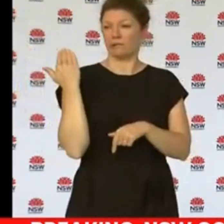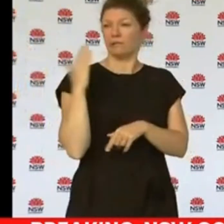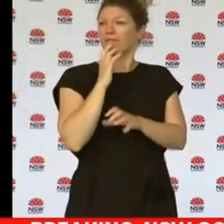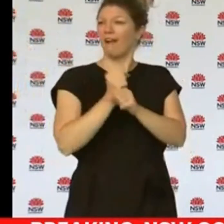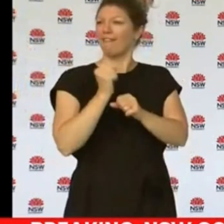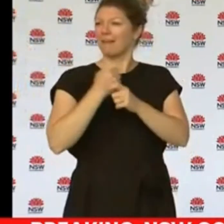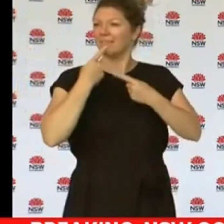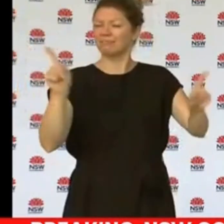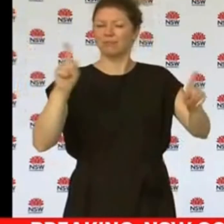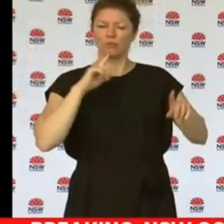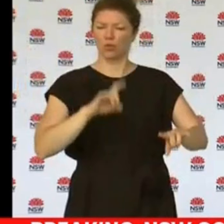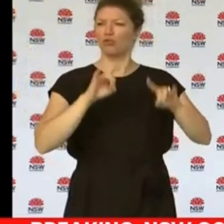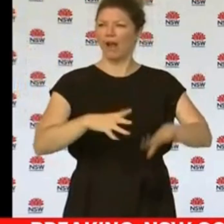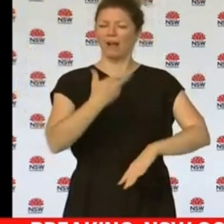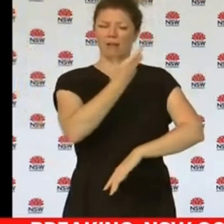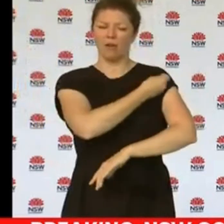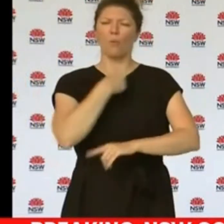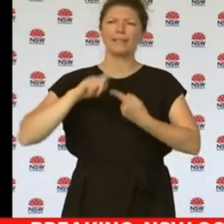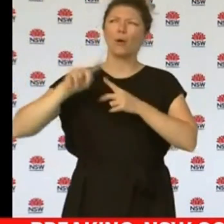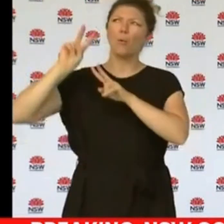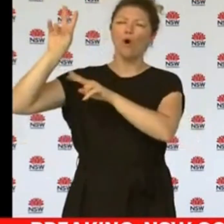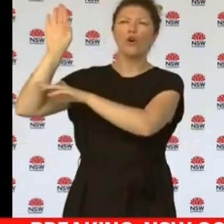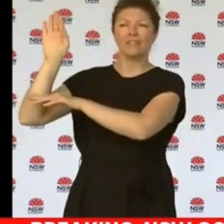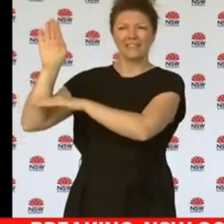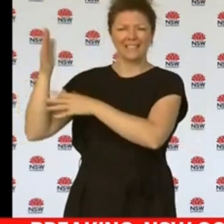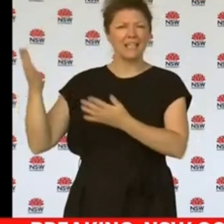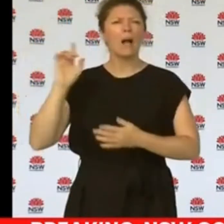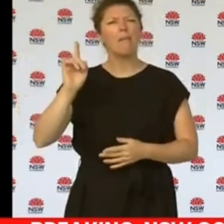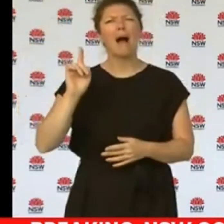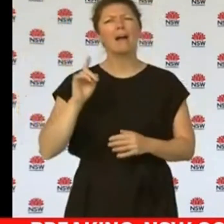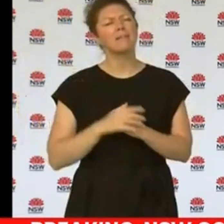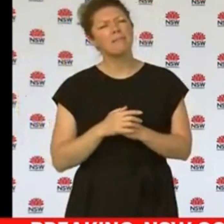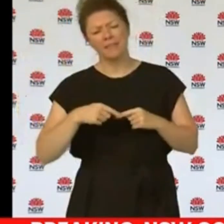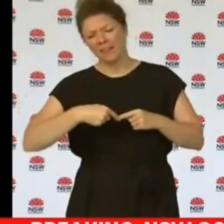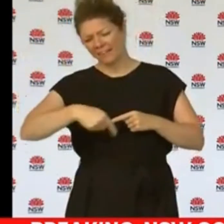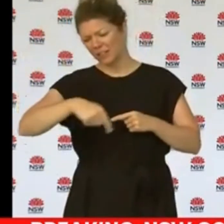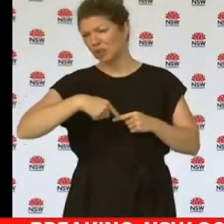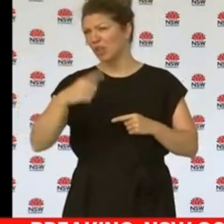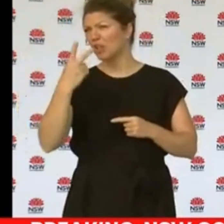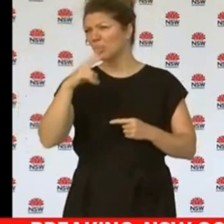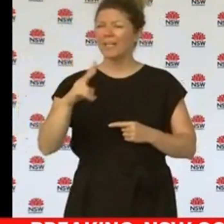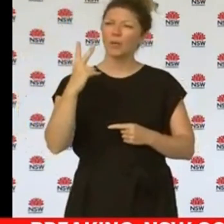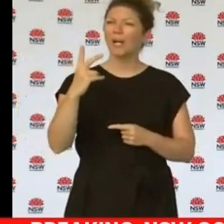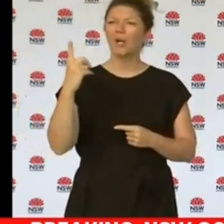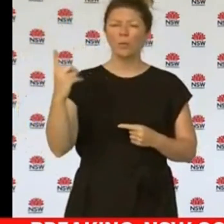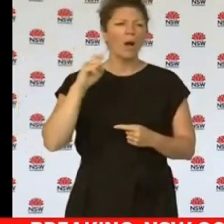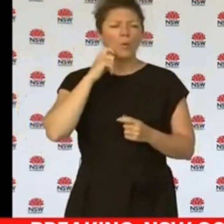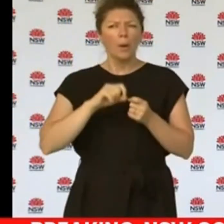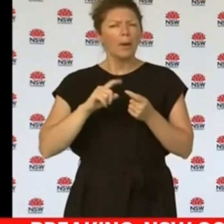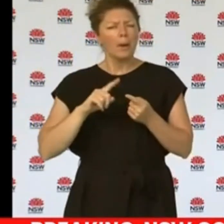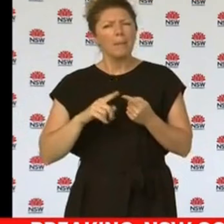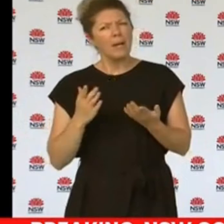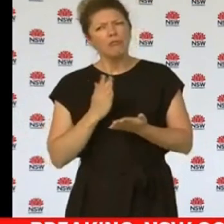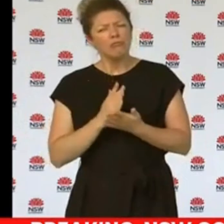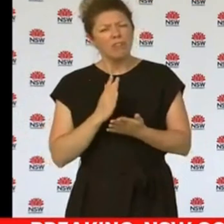timeline for the Australian rollout. What I think we need to recognise is that 2021 is going